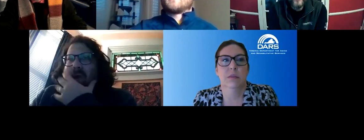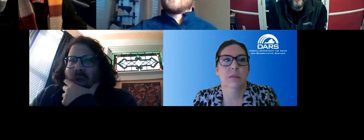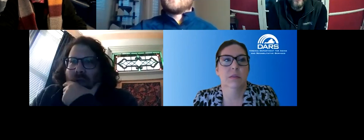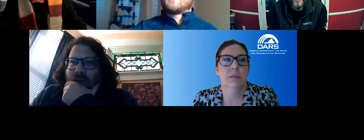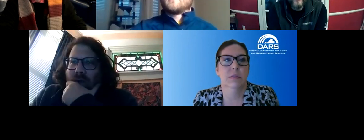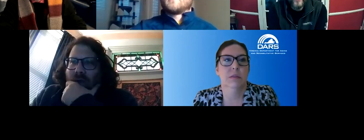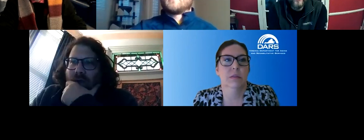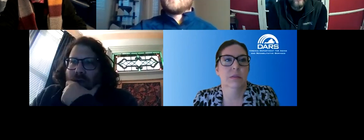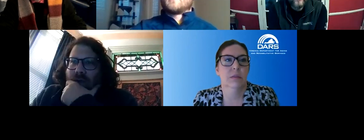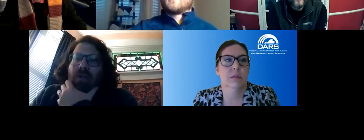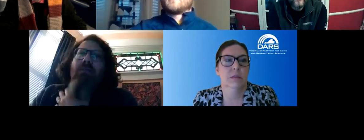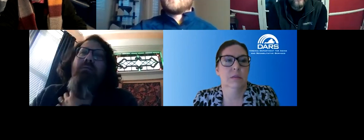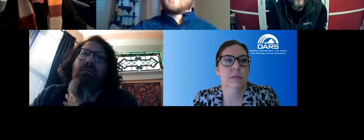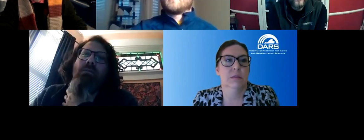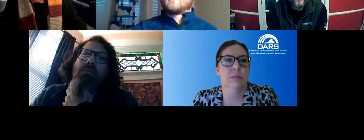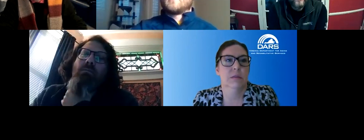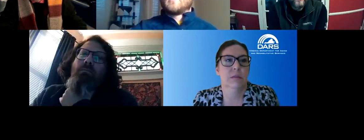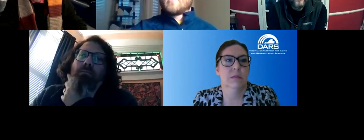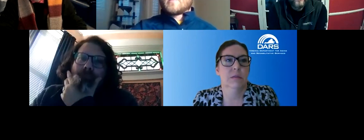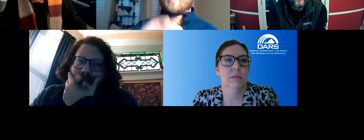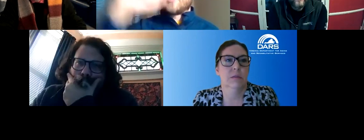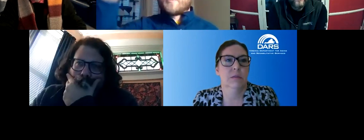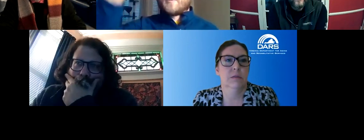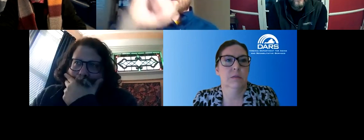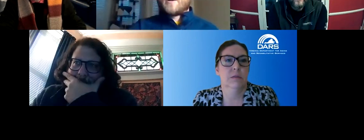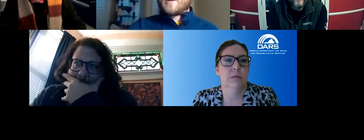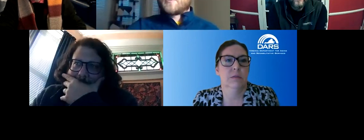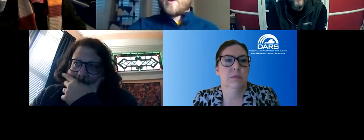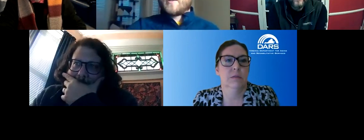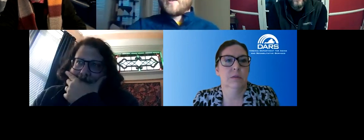because we're going to send this out later. I'm going to jump off. See y'all next week. Bye.